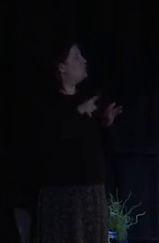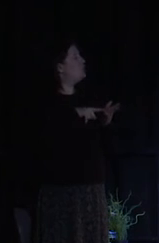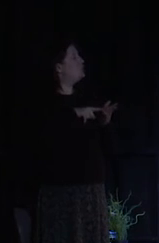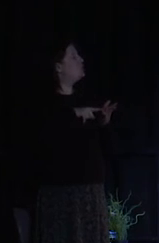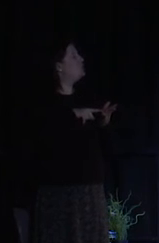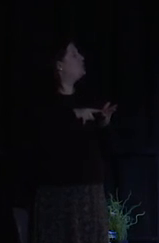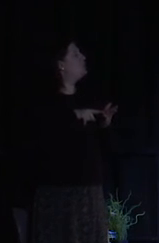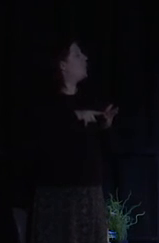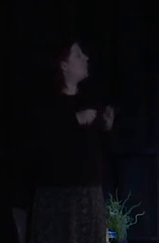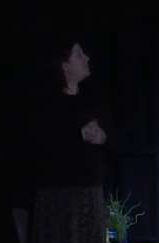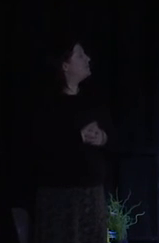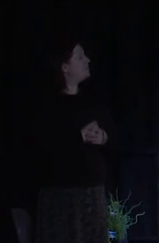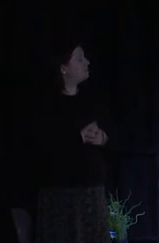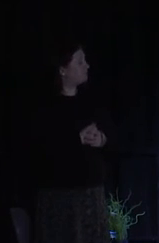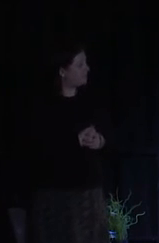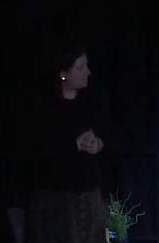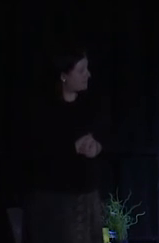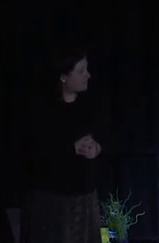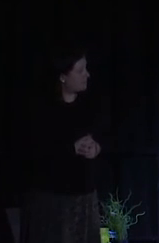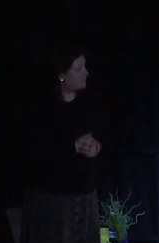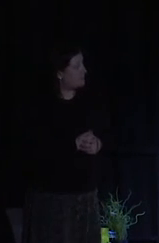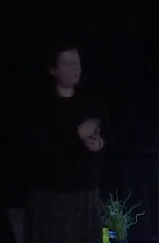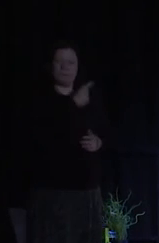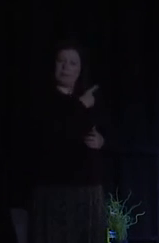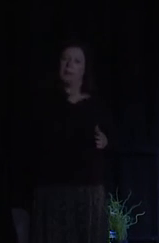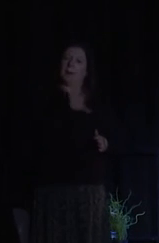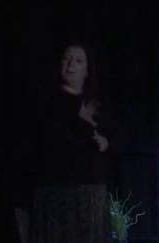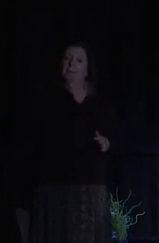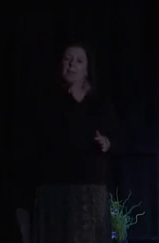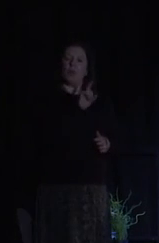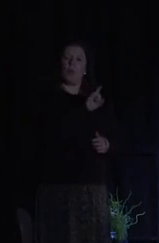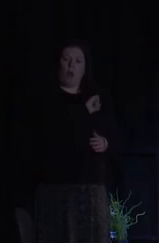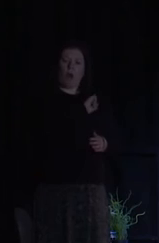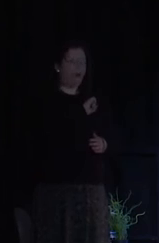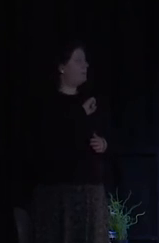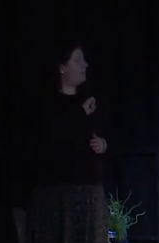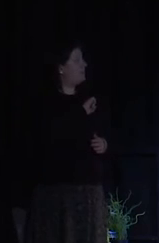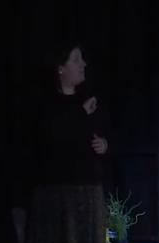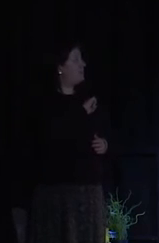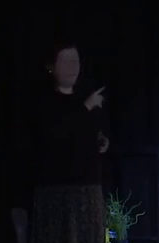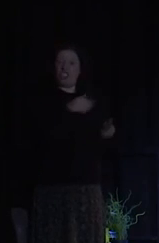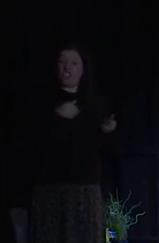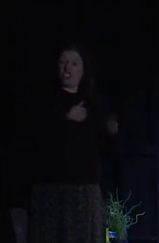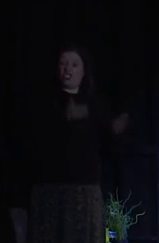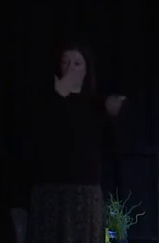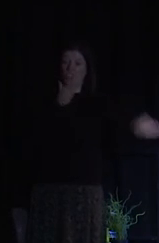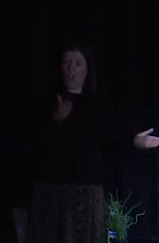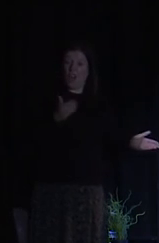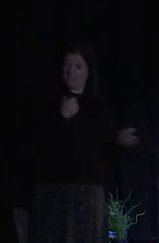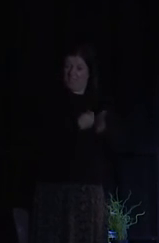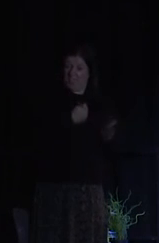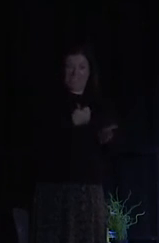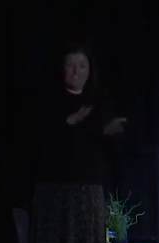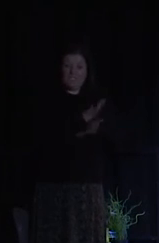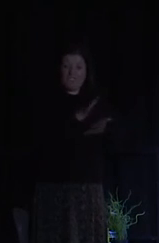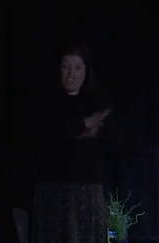Joe, Out There Festival. So, the reason this is kind of in there is... It's a really fun street show about skiing. It's